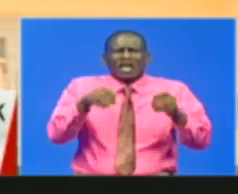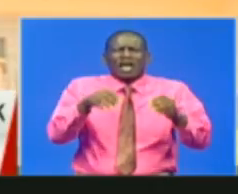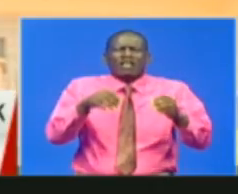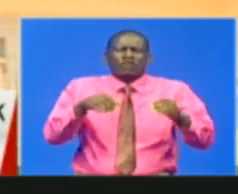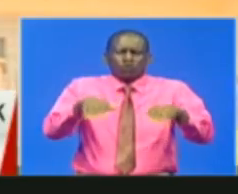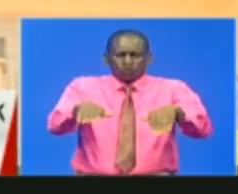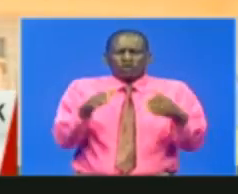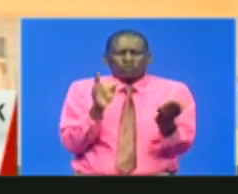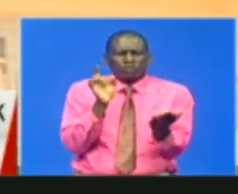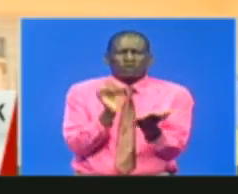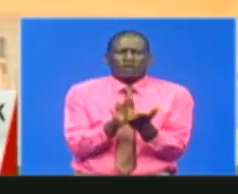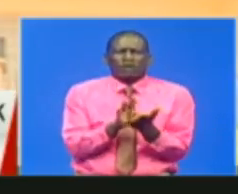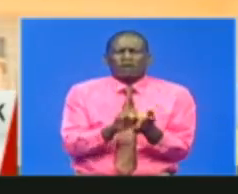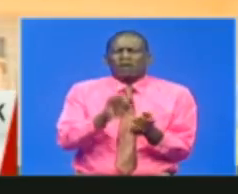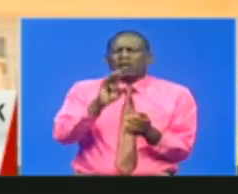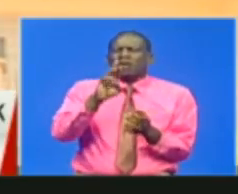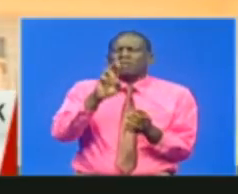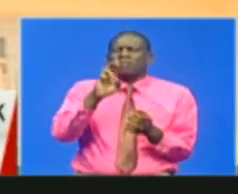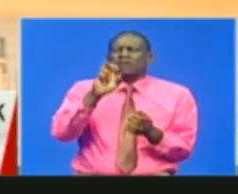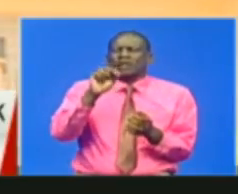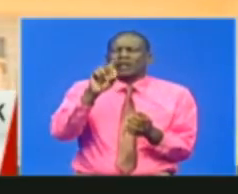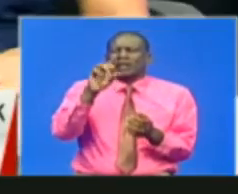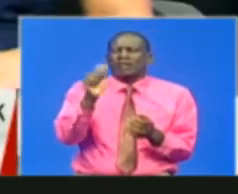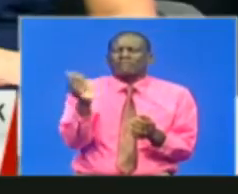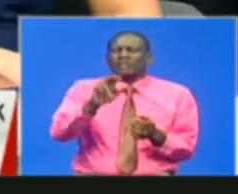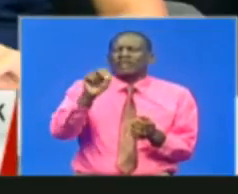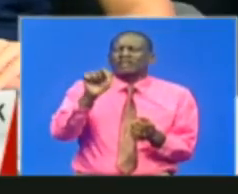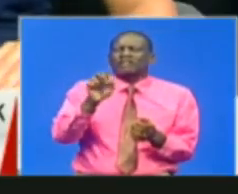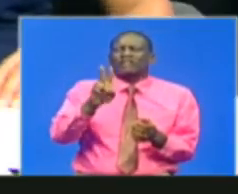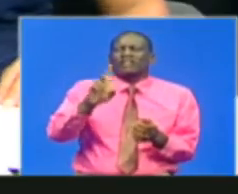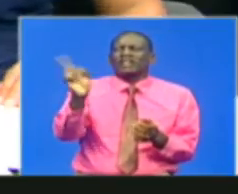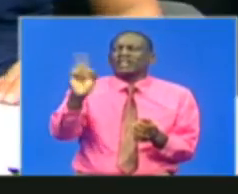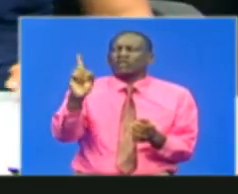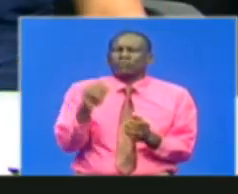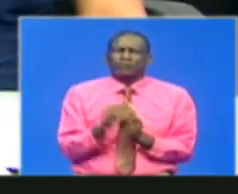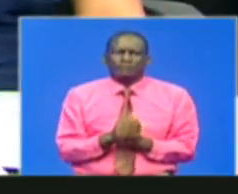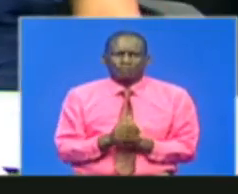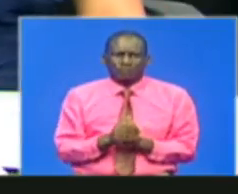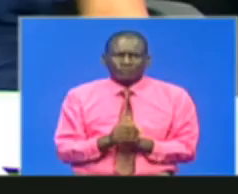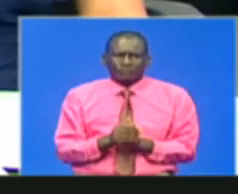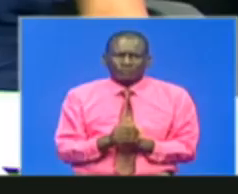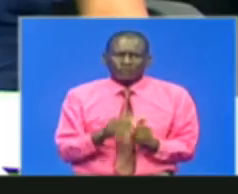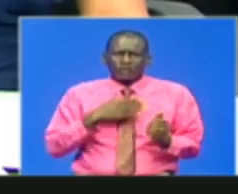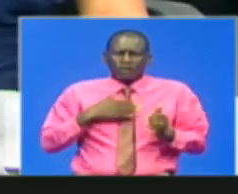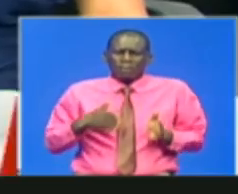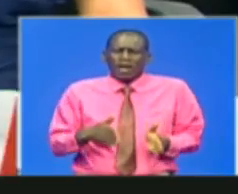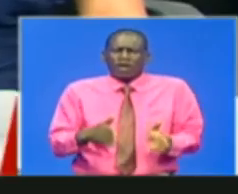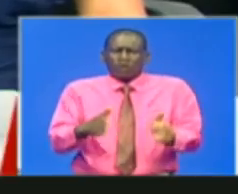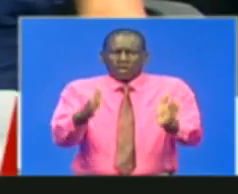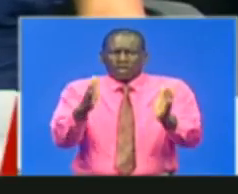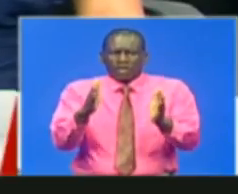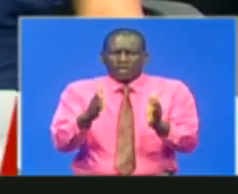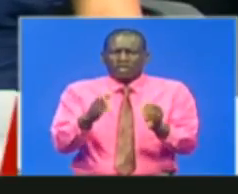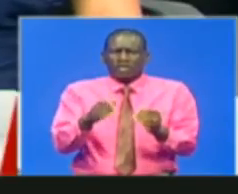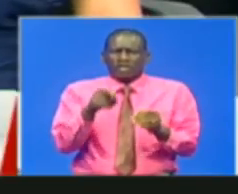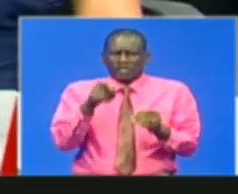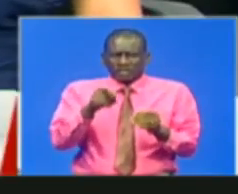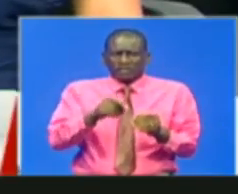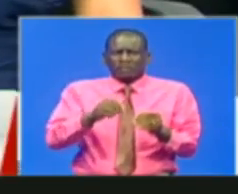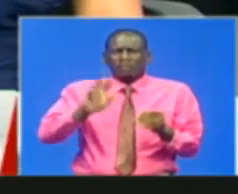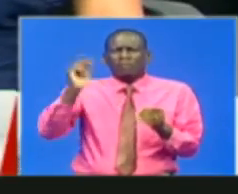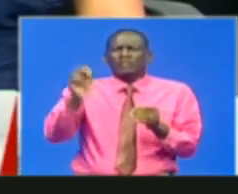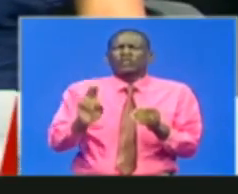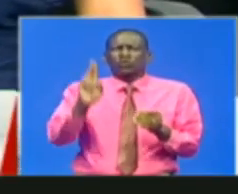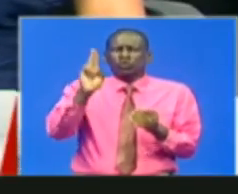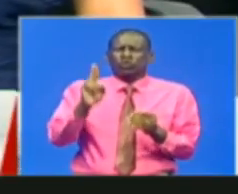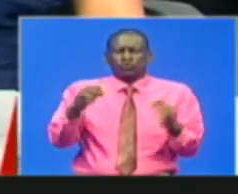Brenda Wanga, NTV, Nairobi. My way or the highway is President Uhuru Kenyatta's